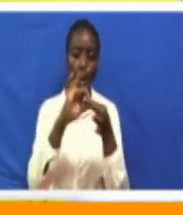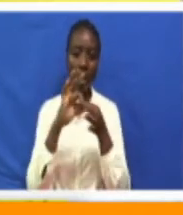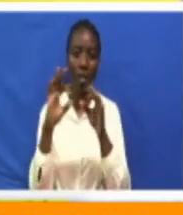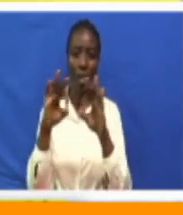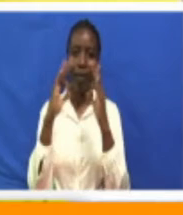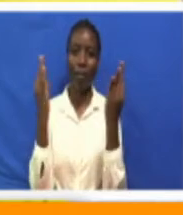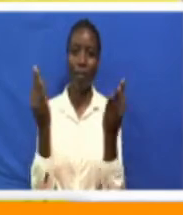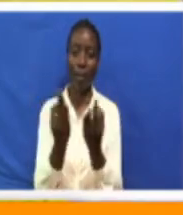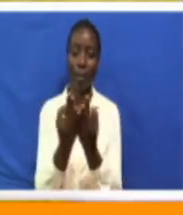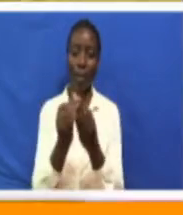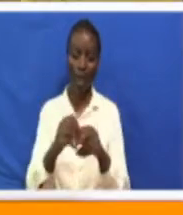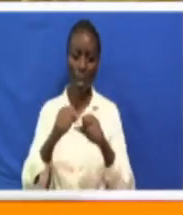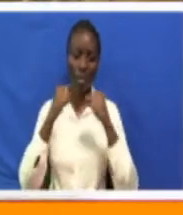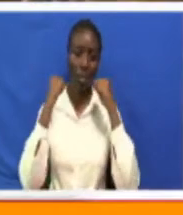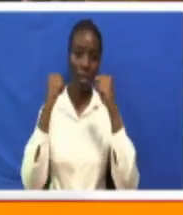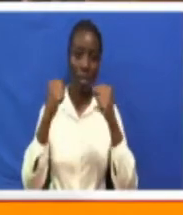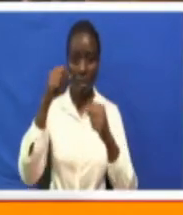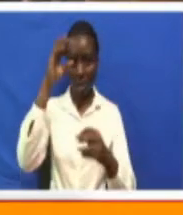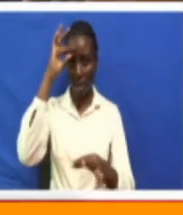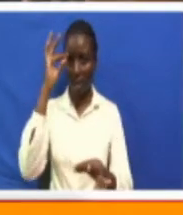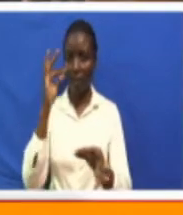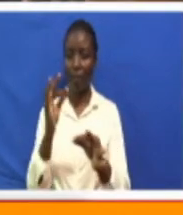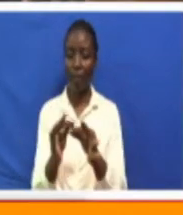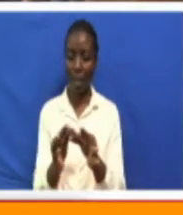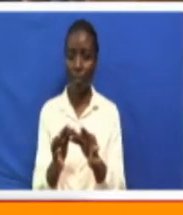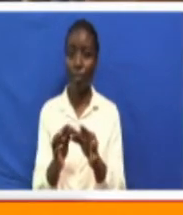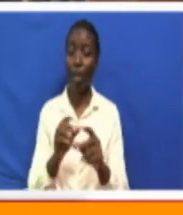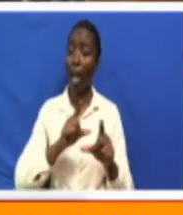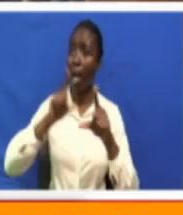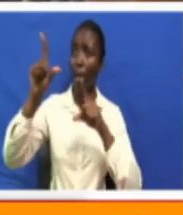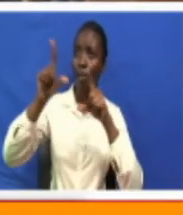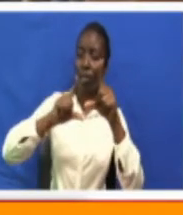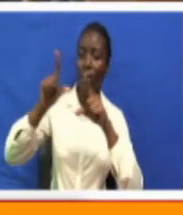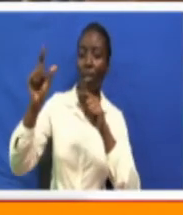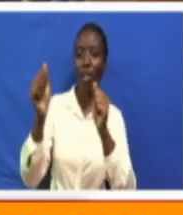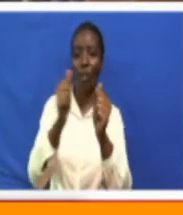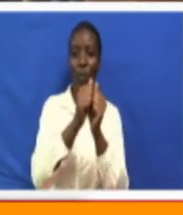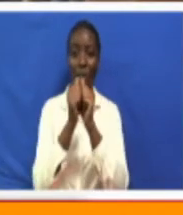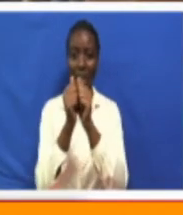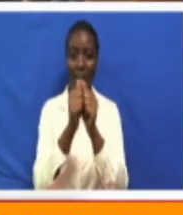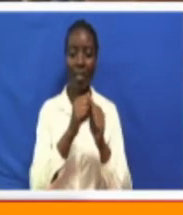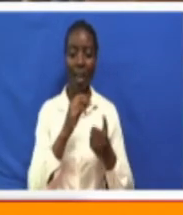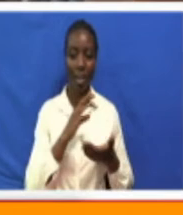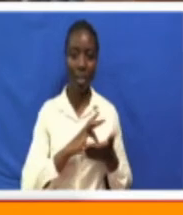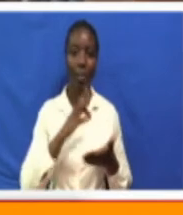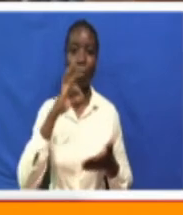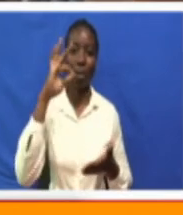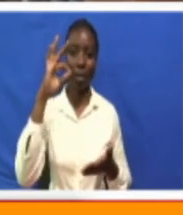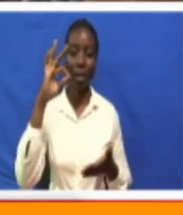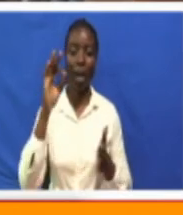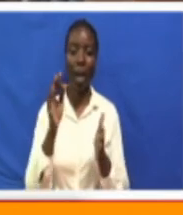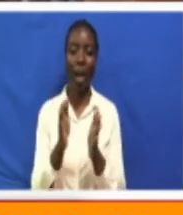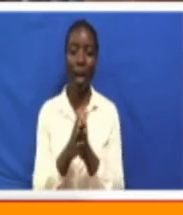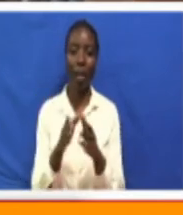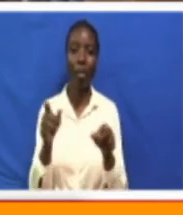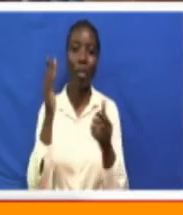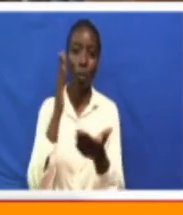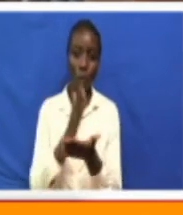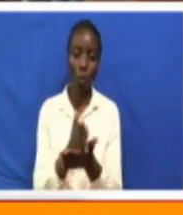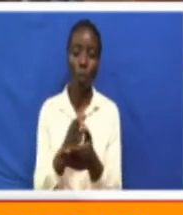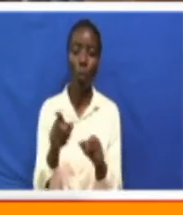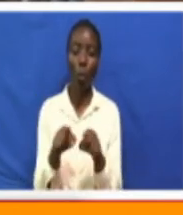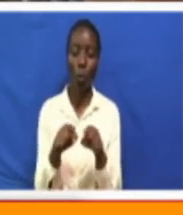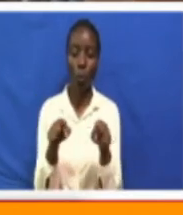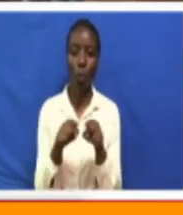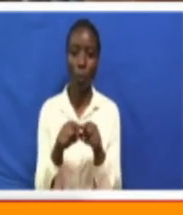true in faith journey together in spirit and Truth